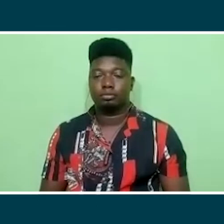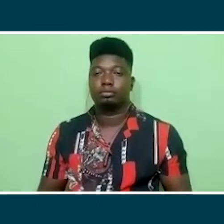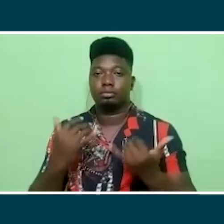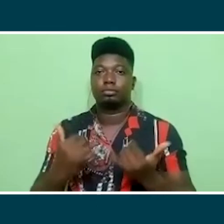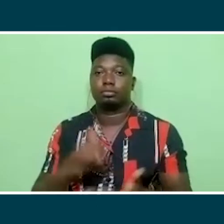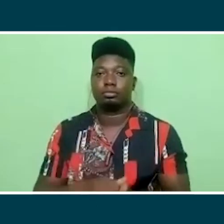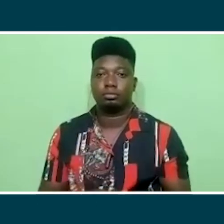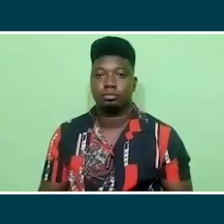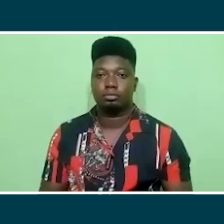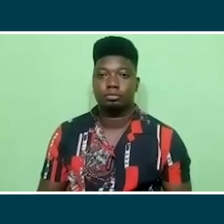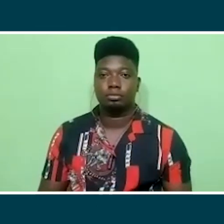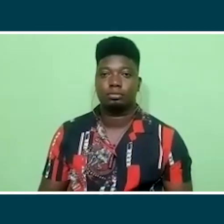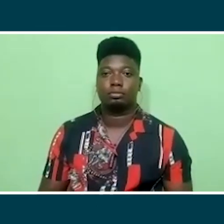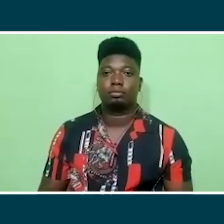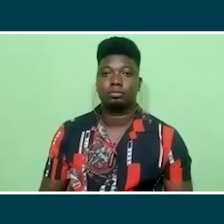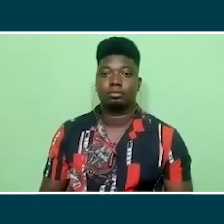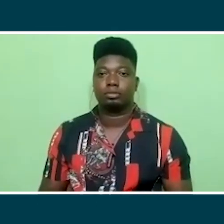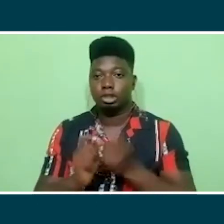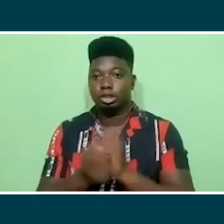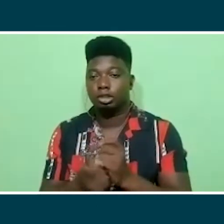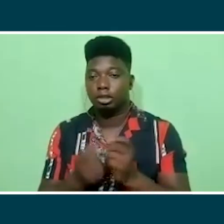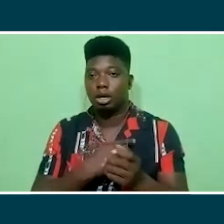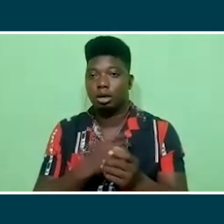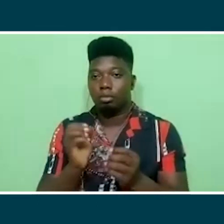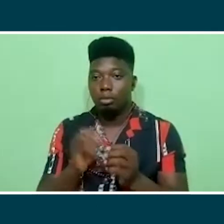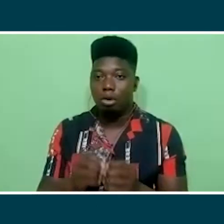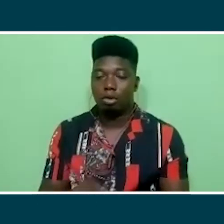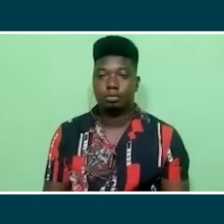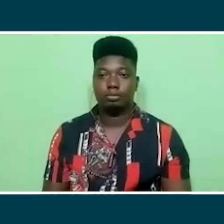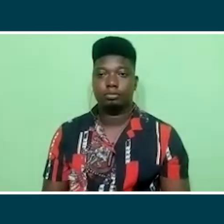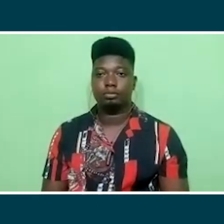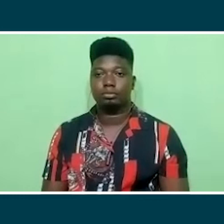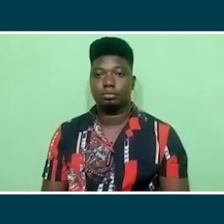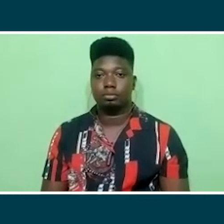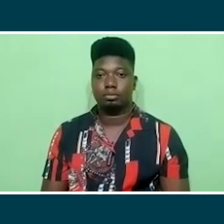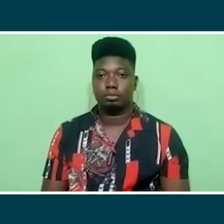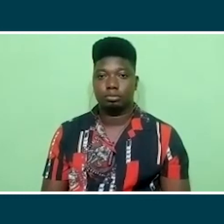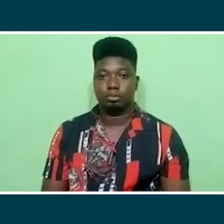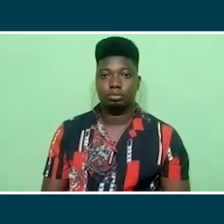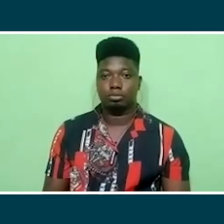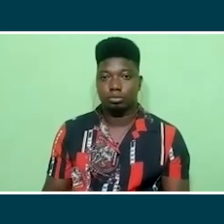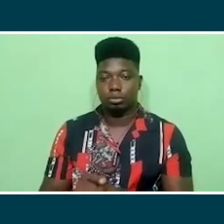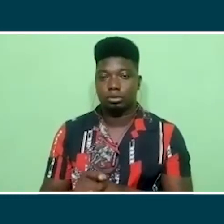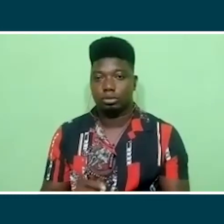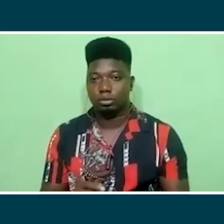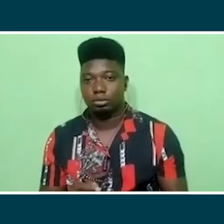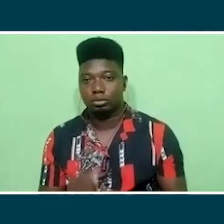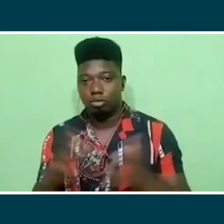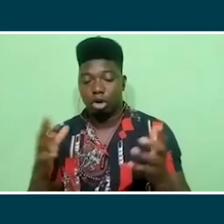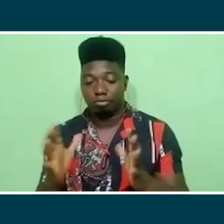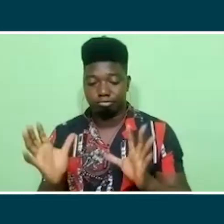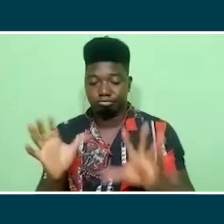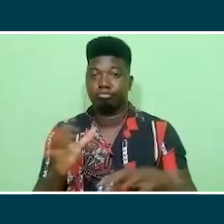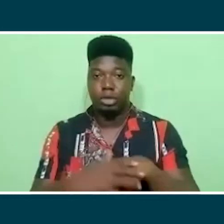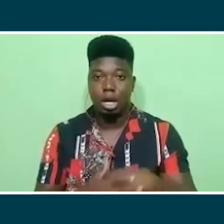and growing and more people are getting involved that don't look like them, there's a lot of pushback. It's a lot